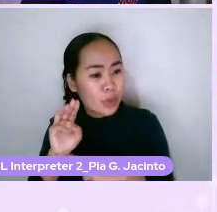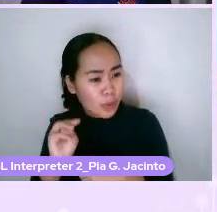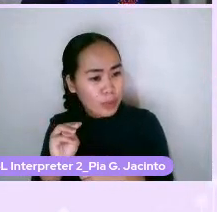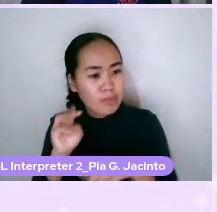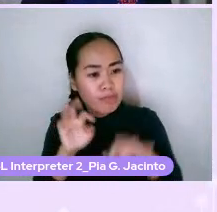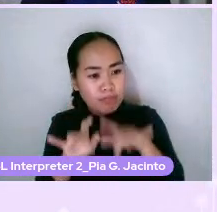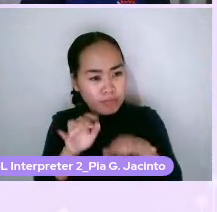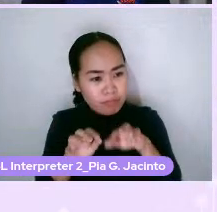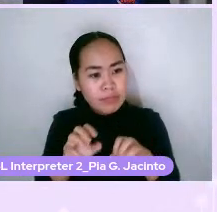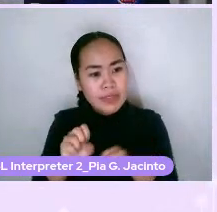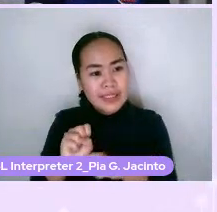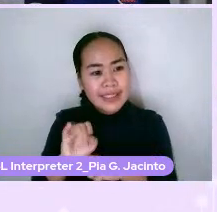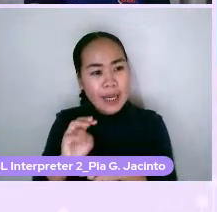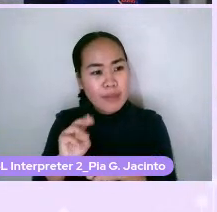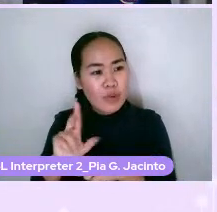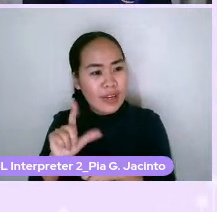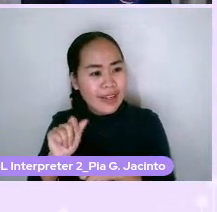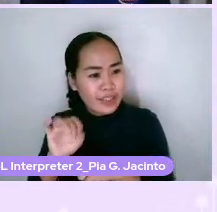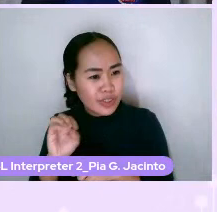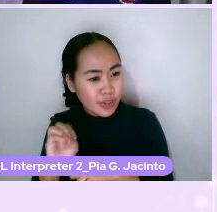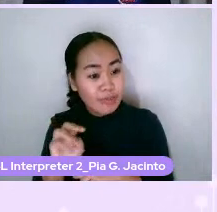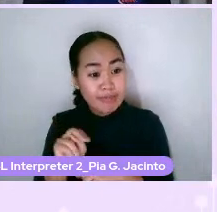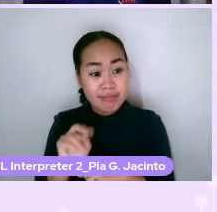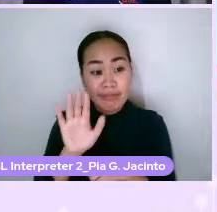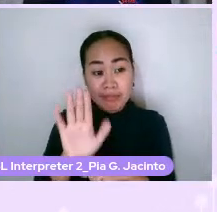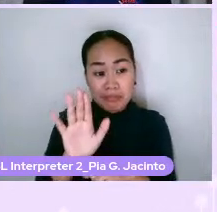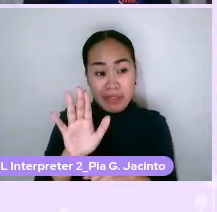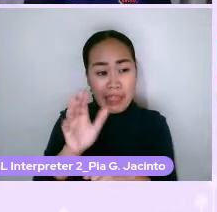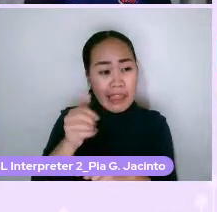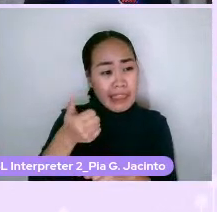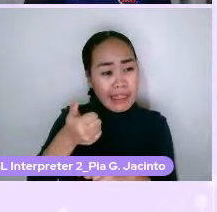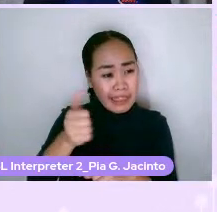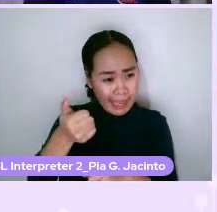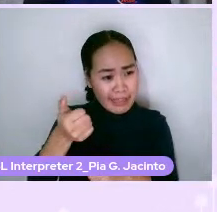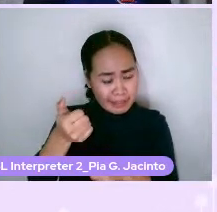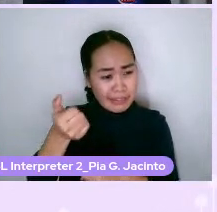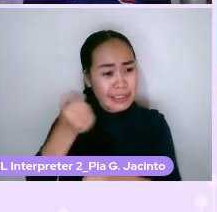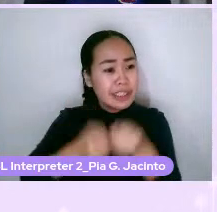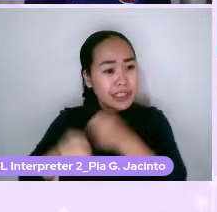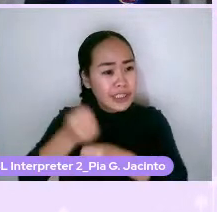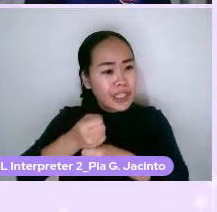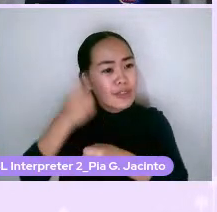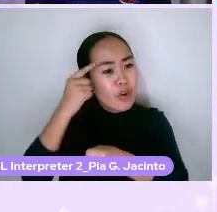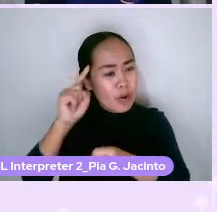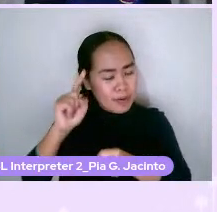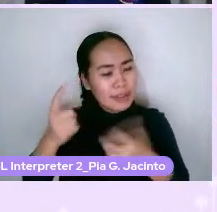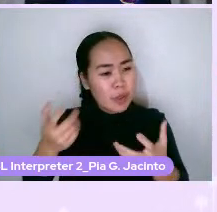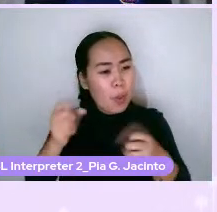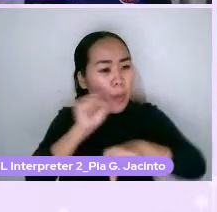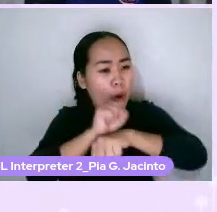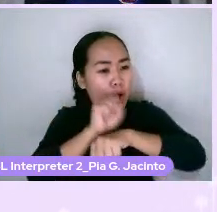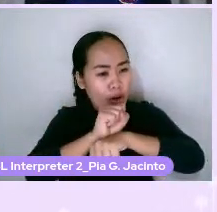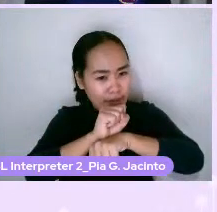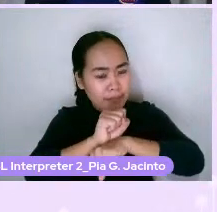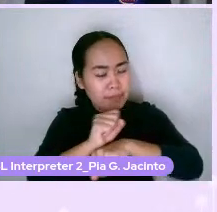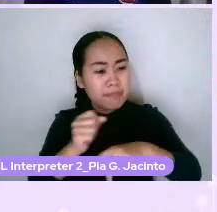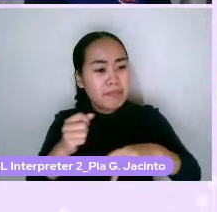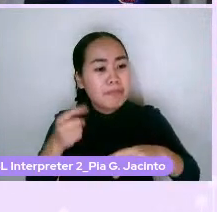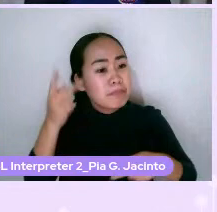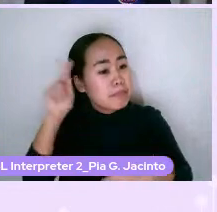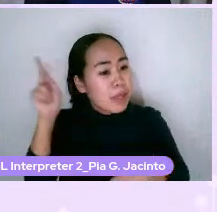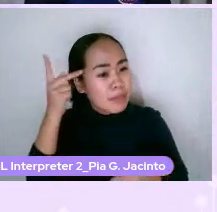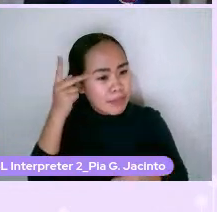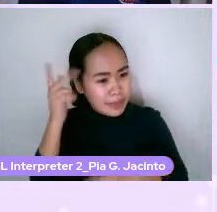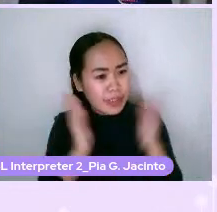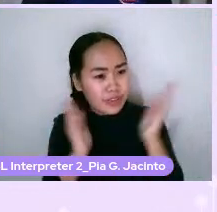10 years na po siyang public servant, and she uses this to promote careers for women even in